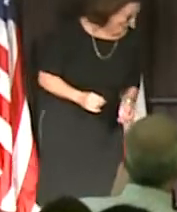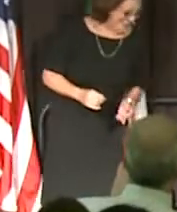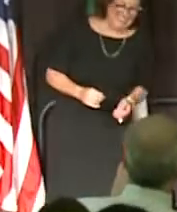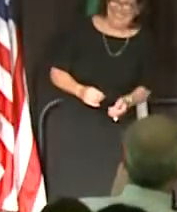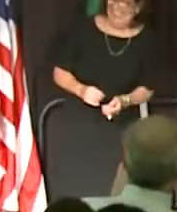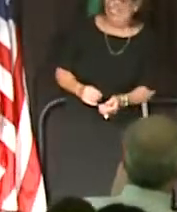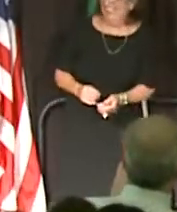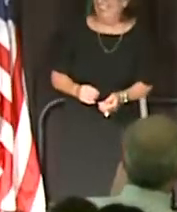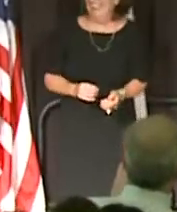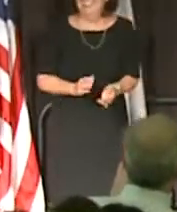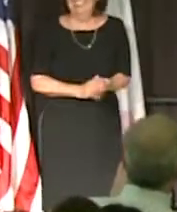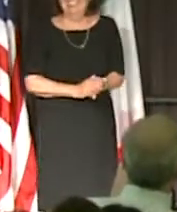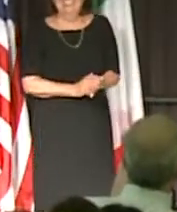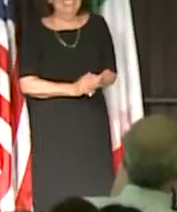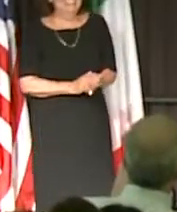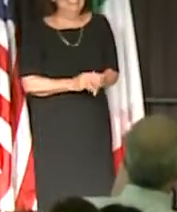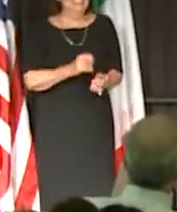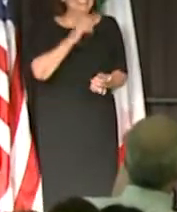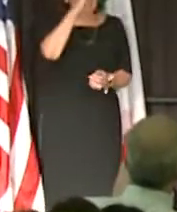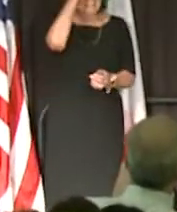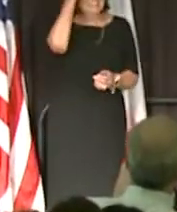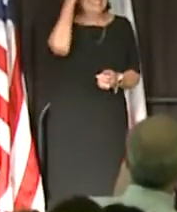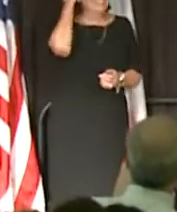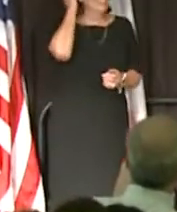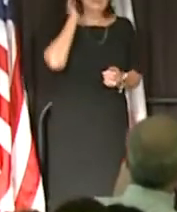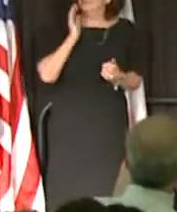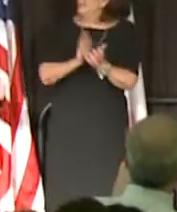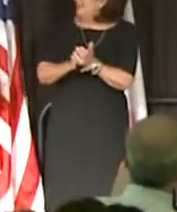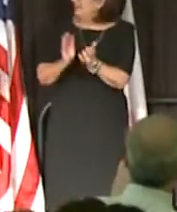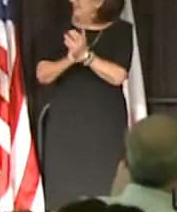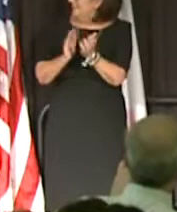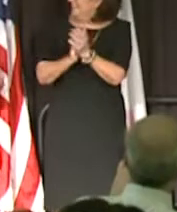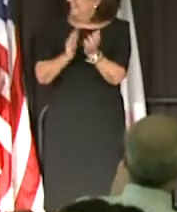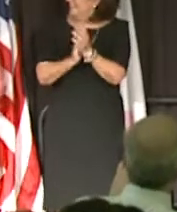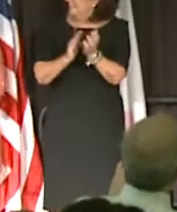Director of Intergovernmental Affairs, John Paul Lupo.